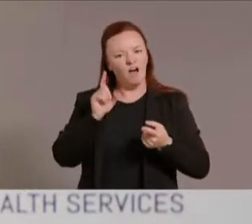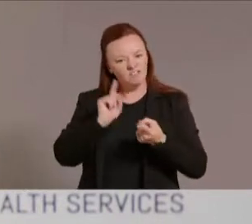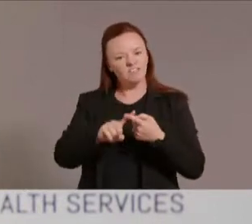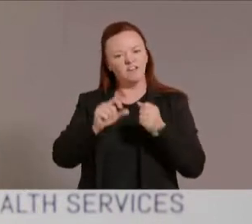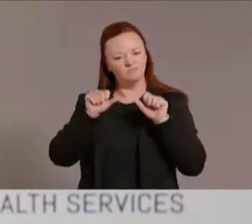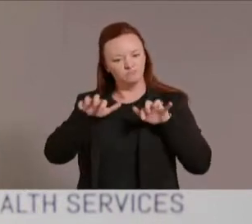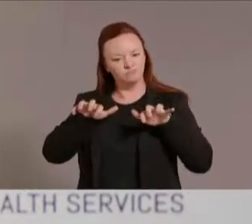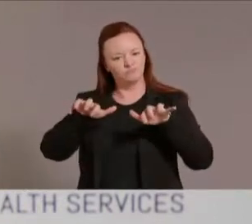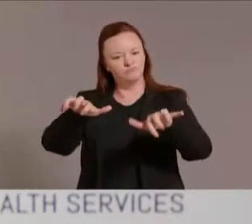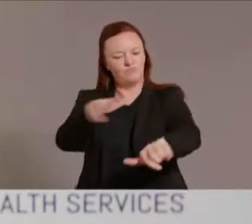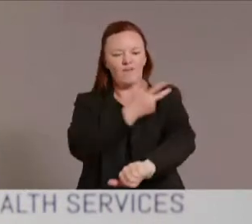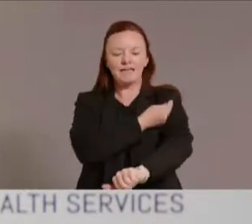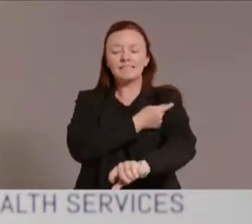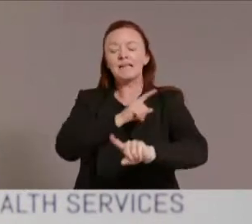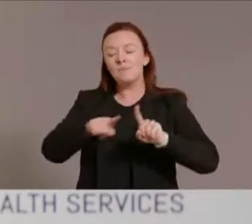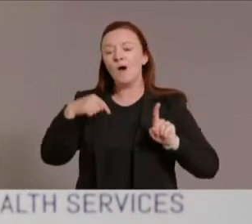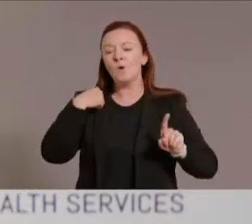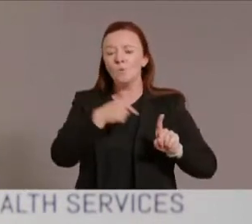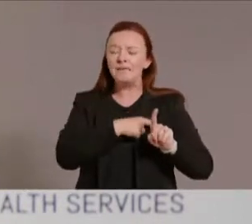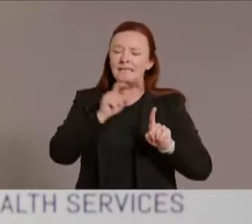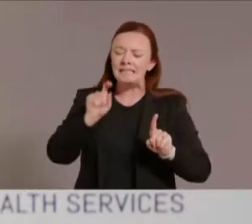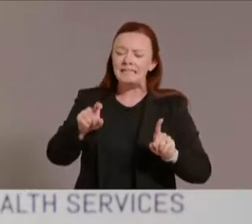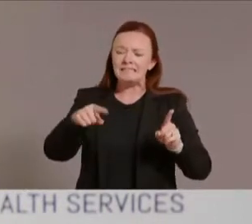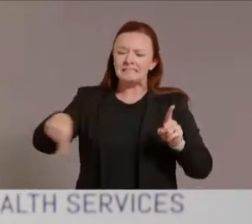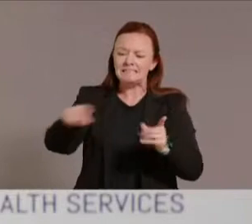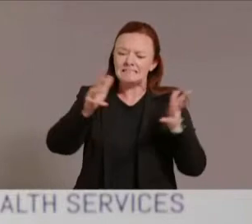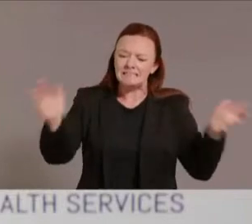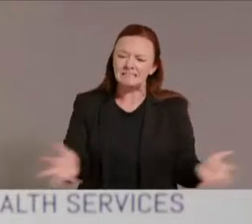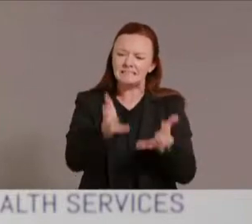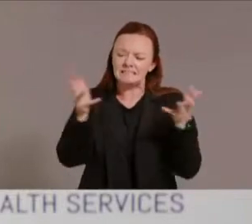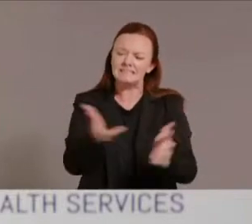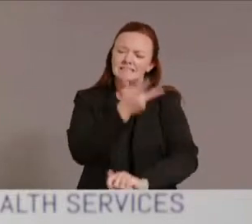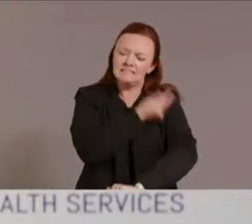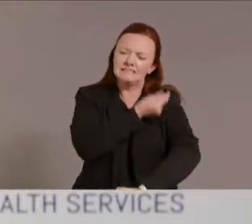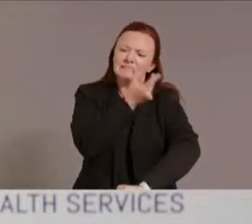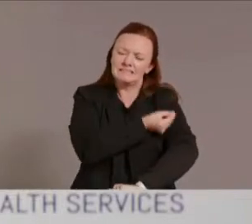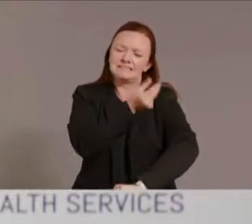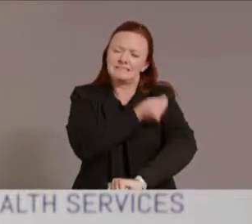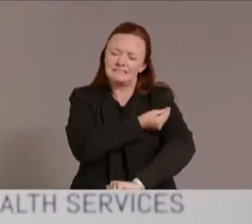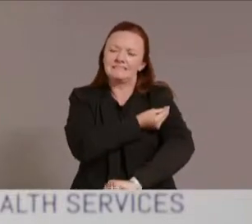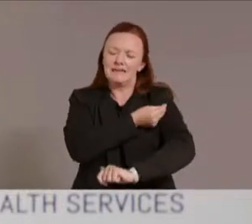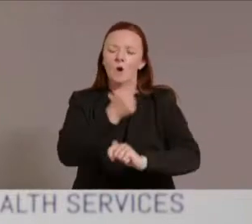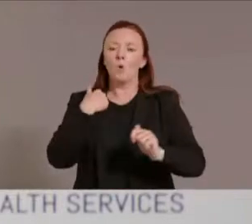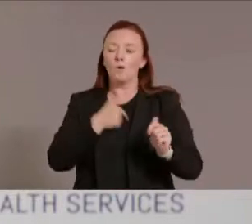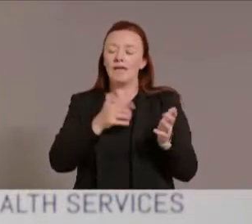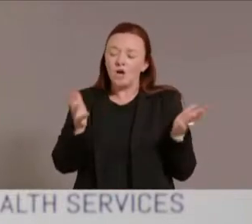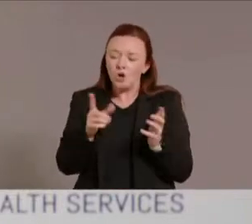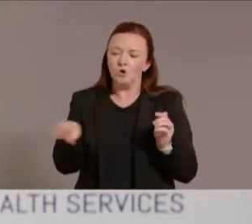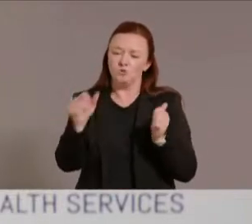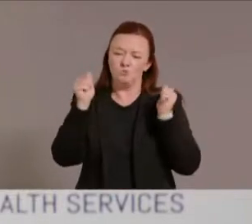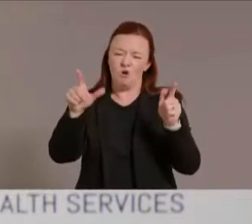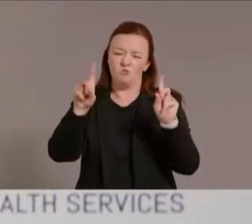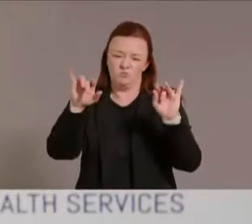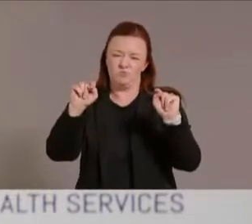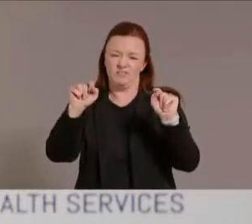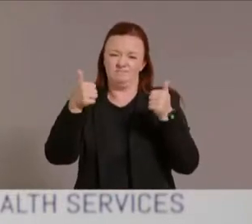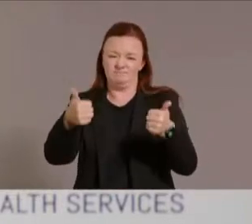help, get up there to herd immunity. Those that haven't been vaccinated, we highly encourage them to get